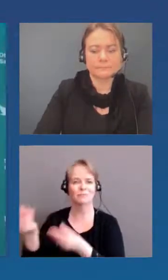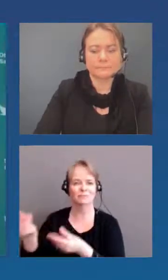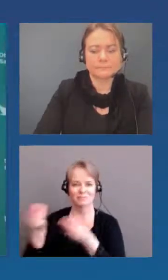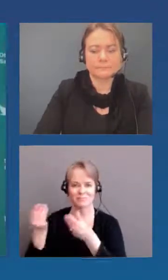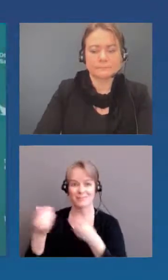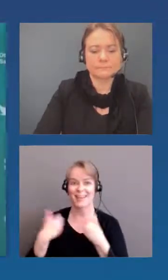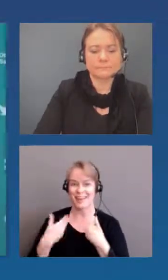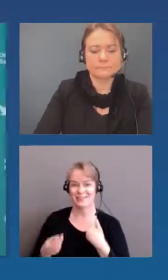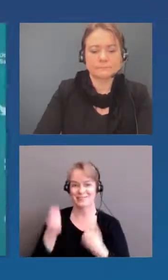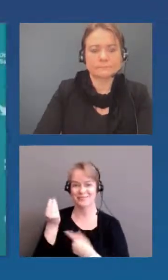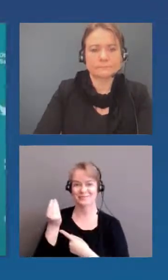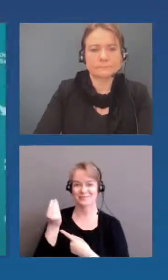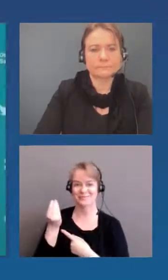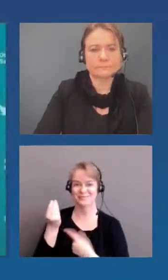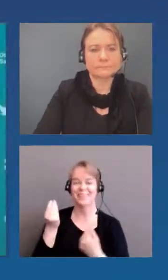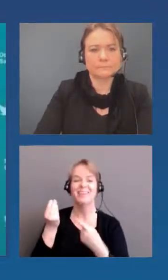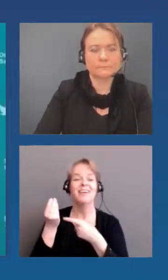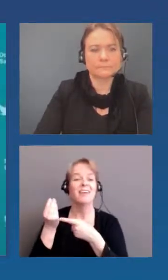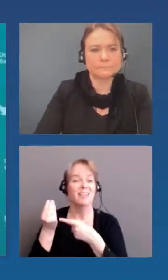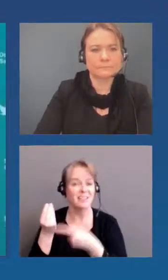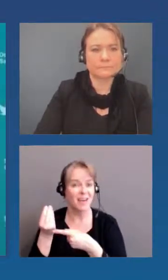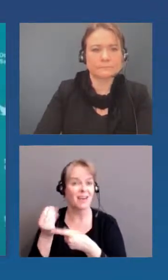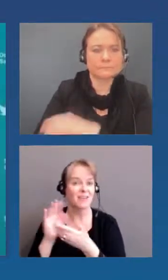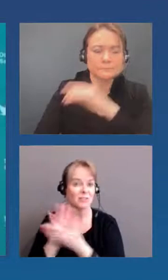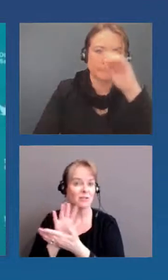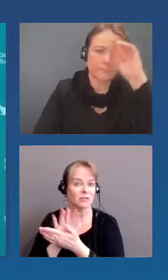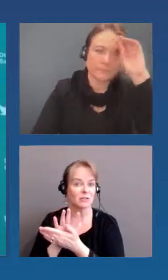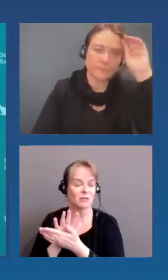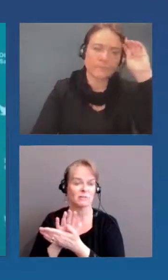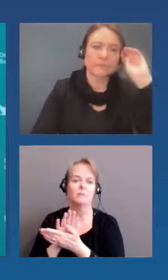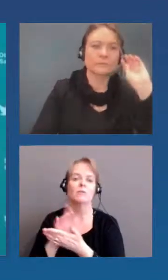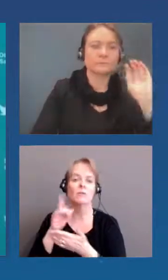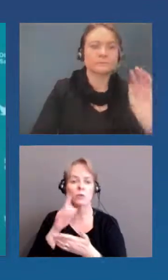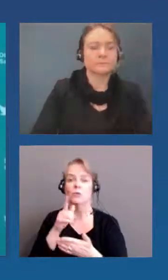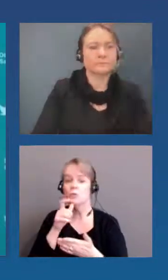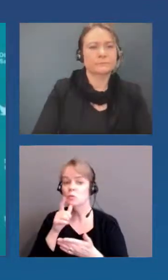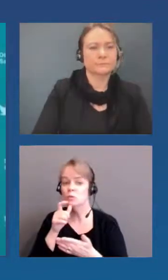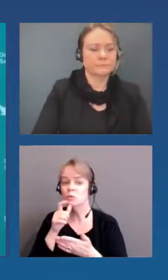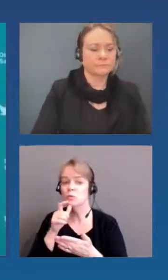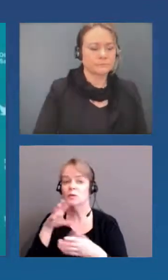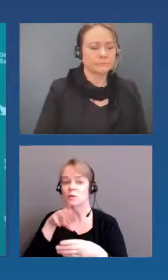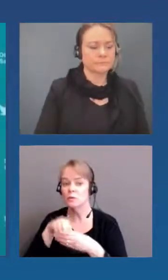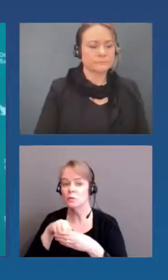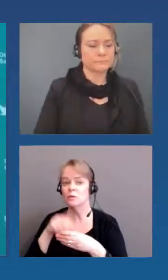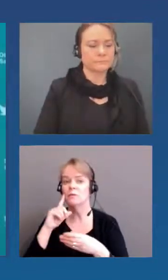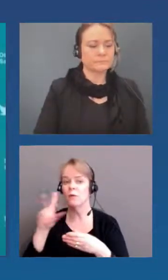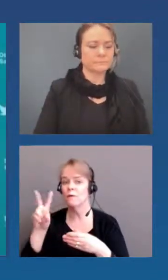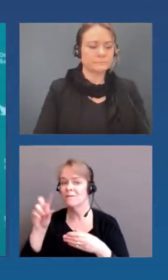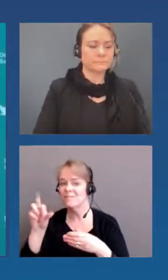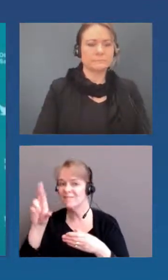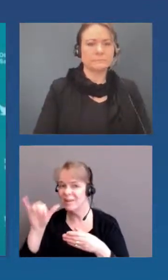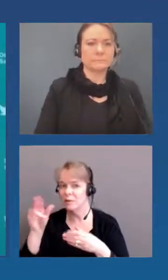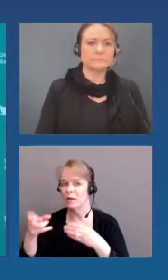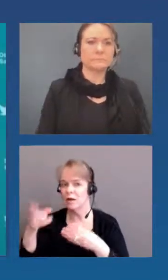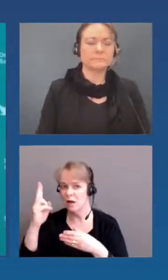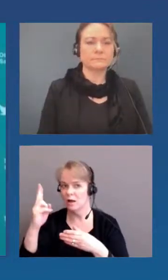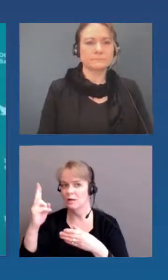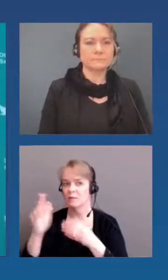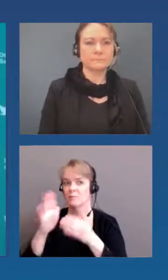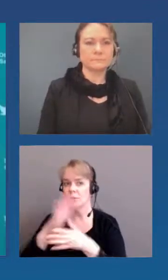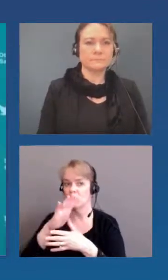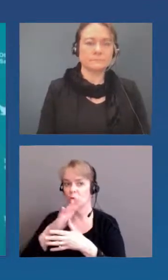in my hands here. The very high priority sectors and settings that are listed. That is who is eligible